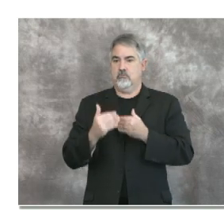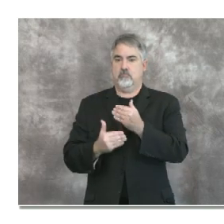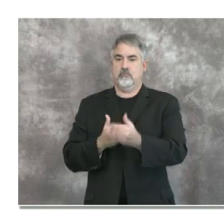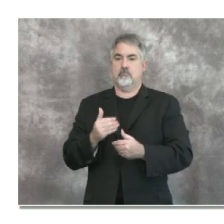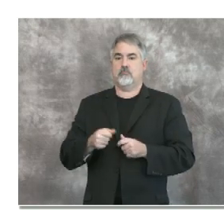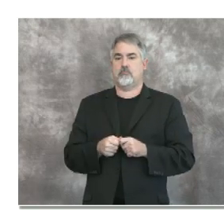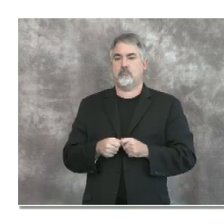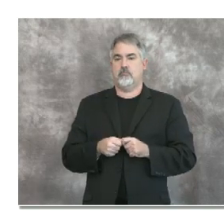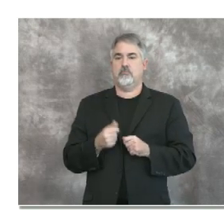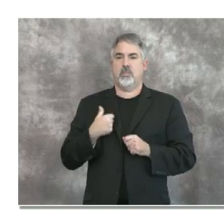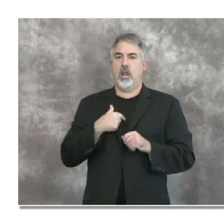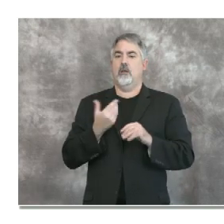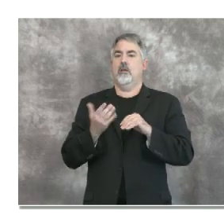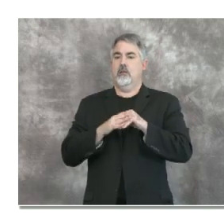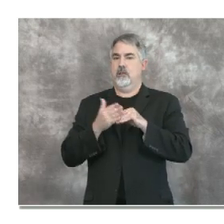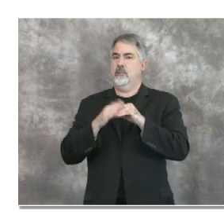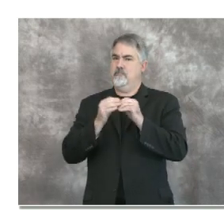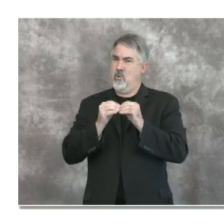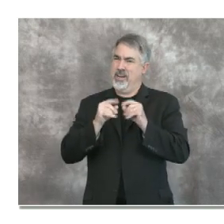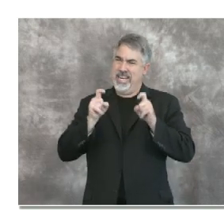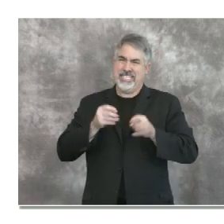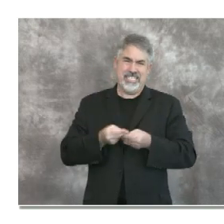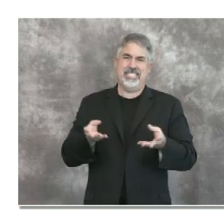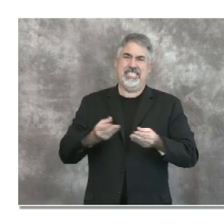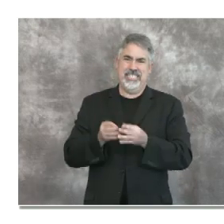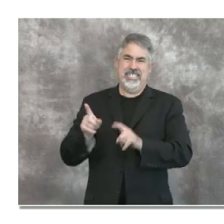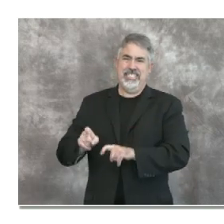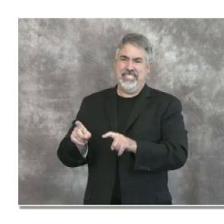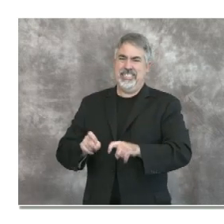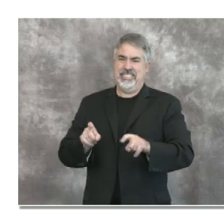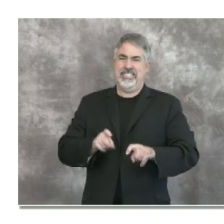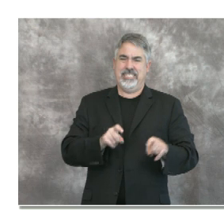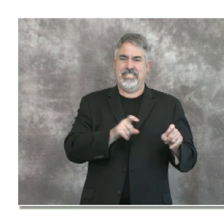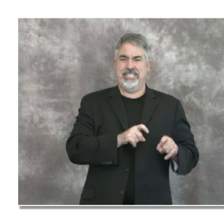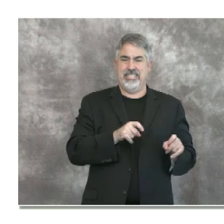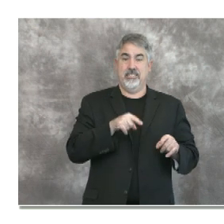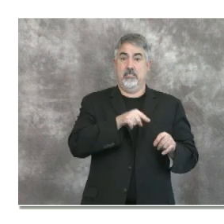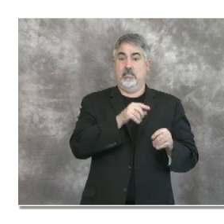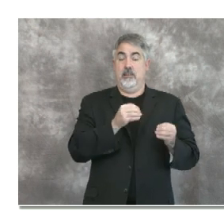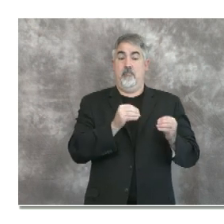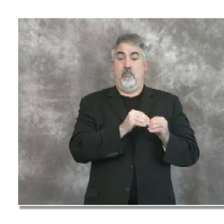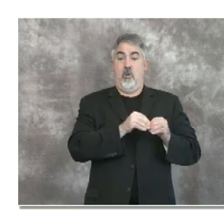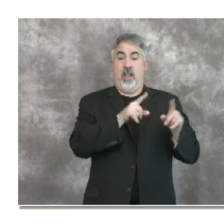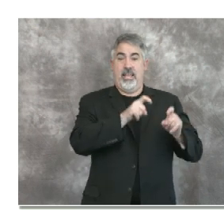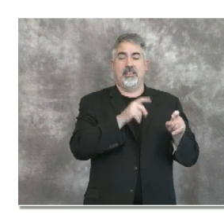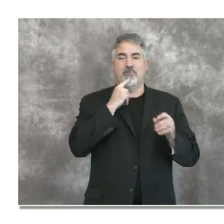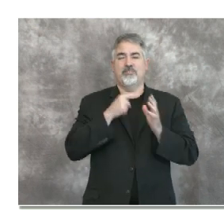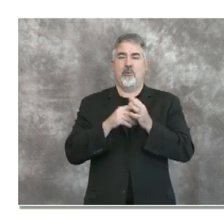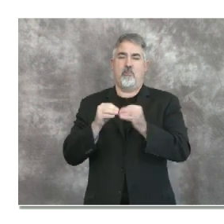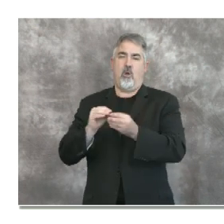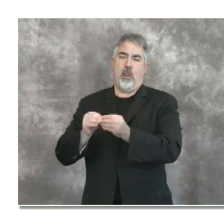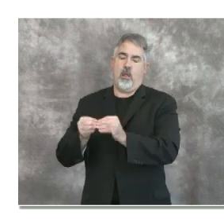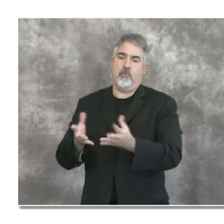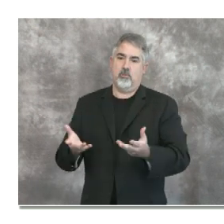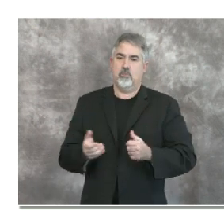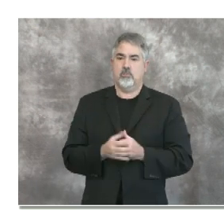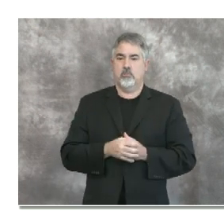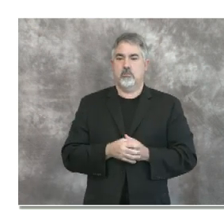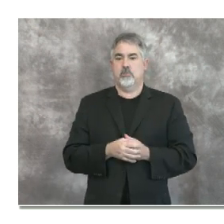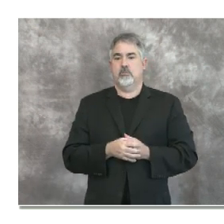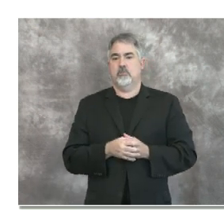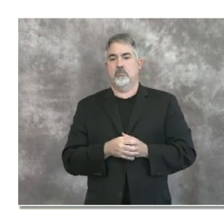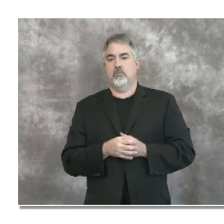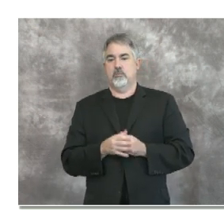increase testing, that will also increase our just being better able to